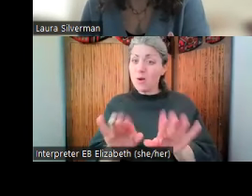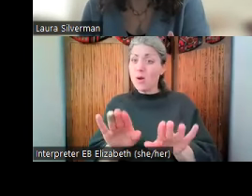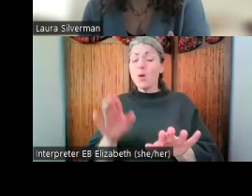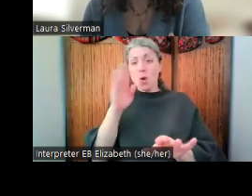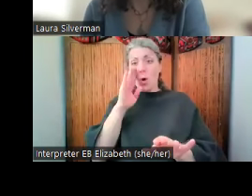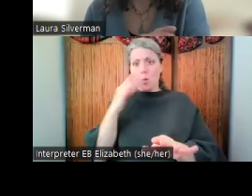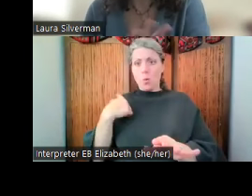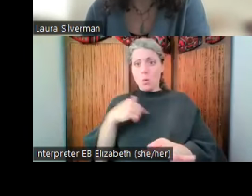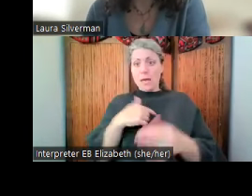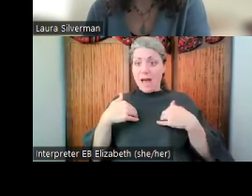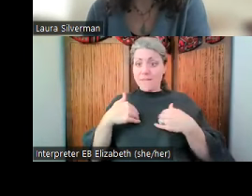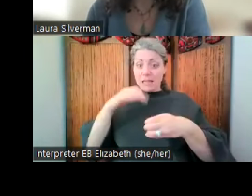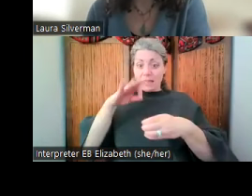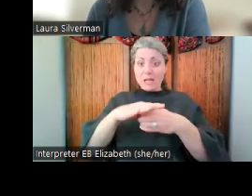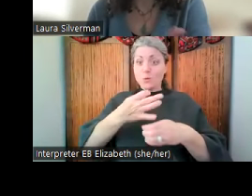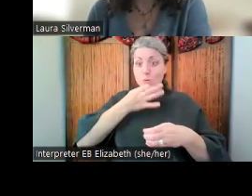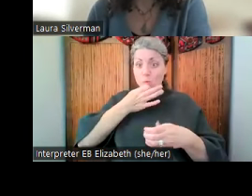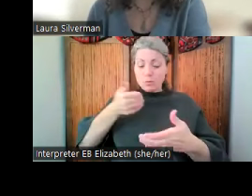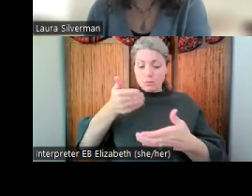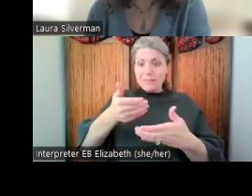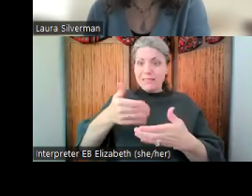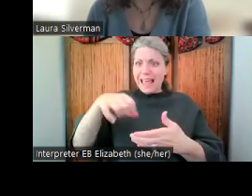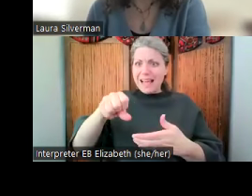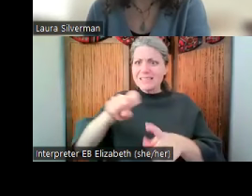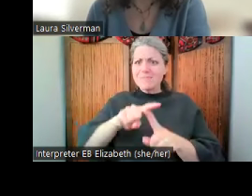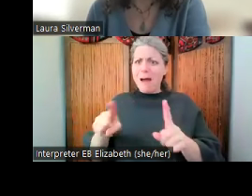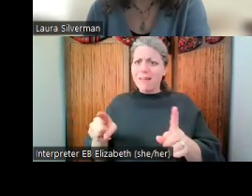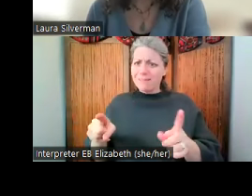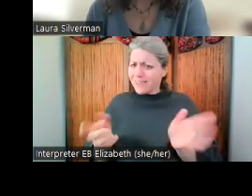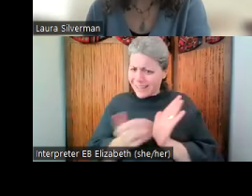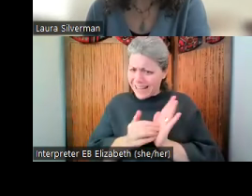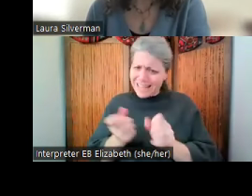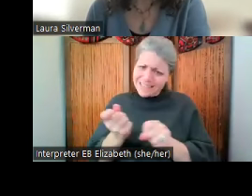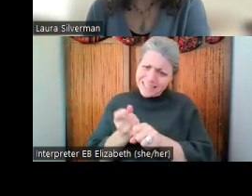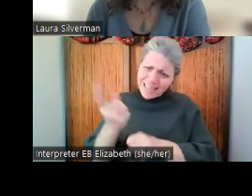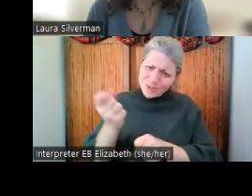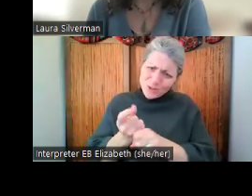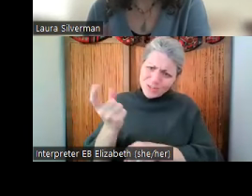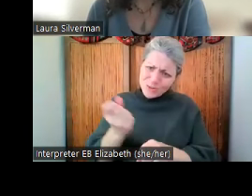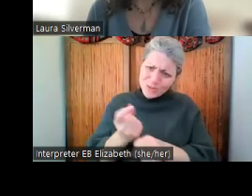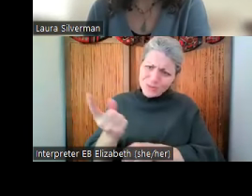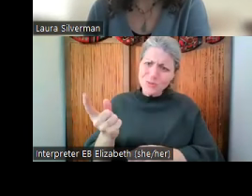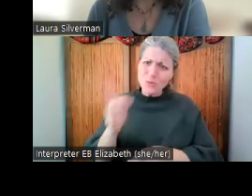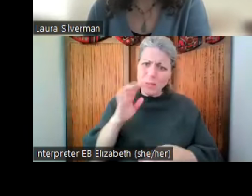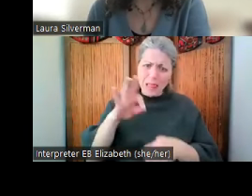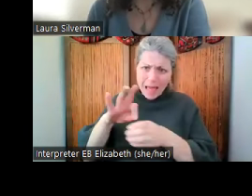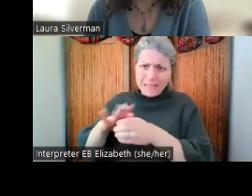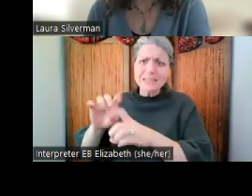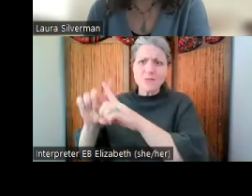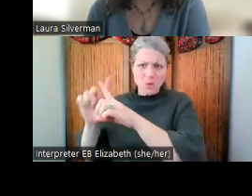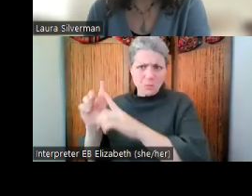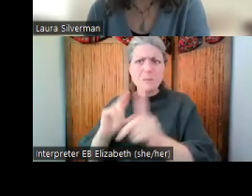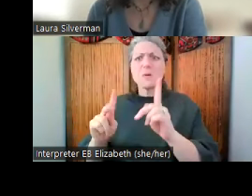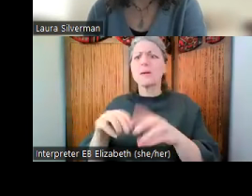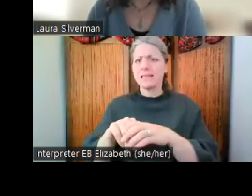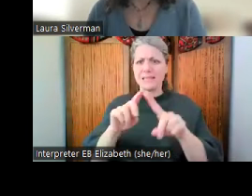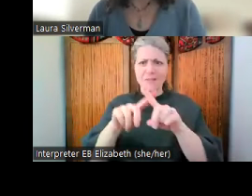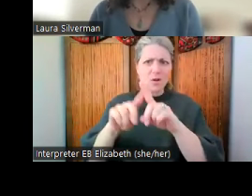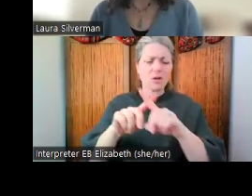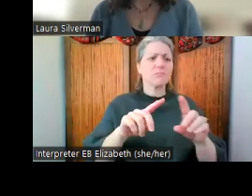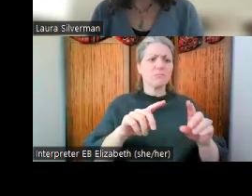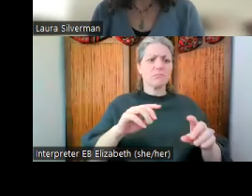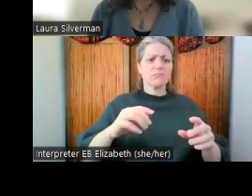but it's not really a one and done. So once this election is over, that means that you can start thinking about voting in the next